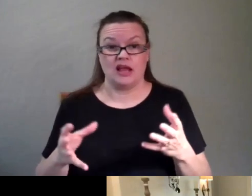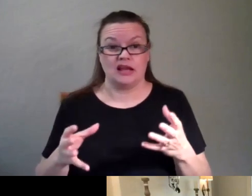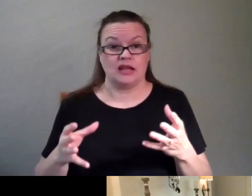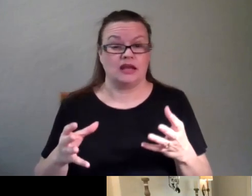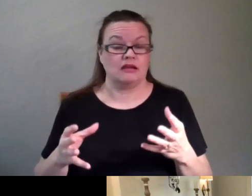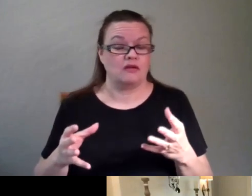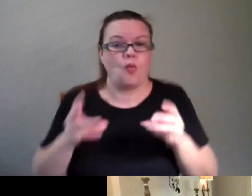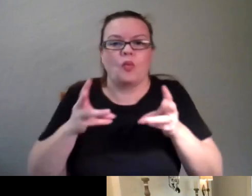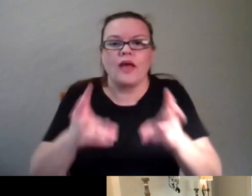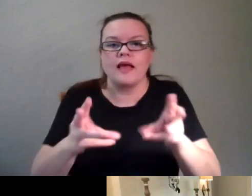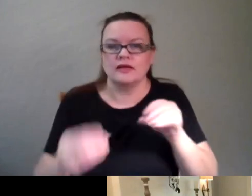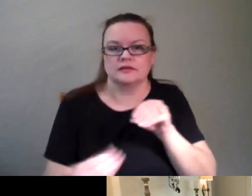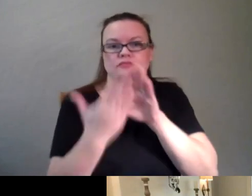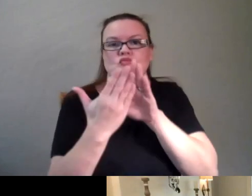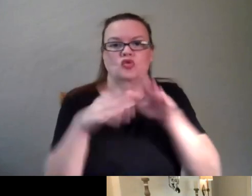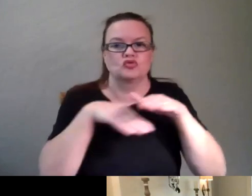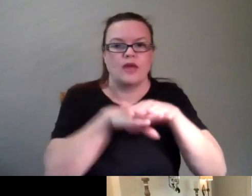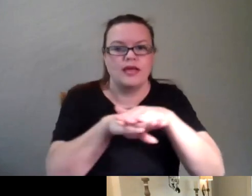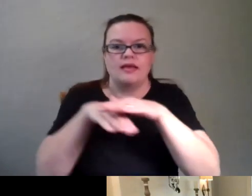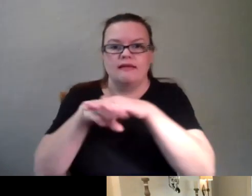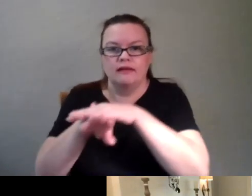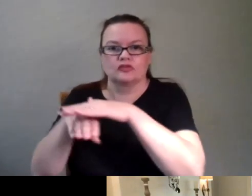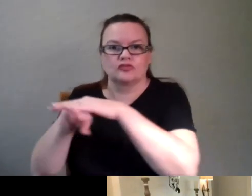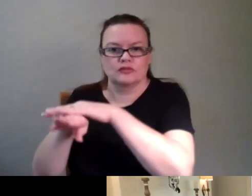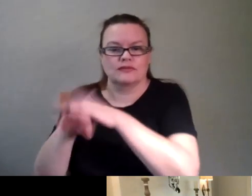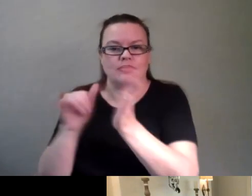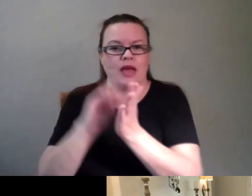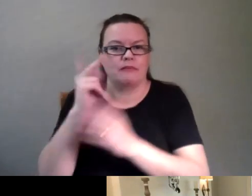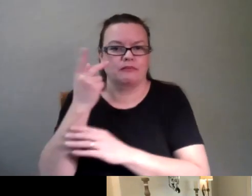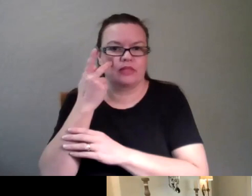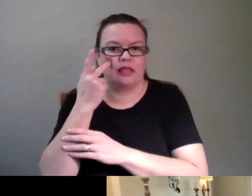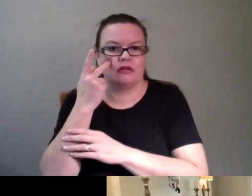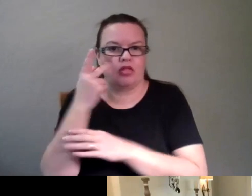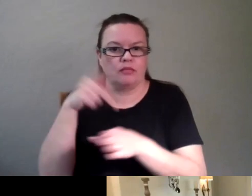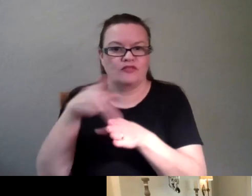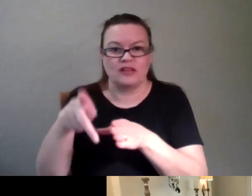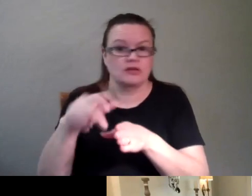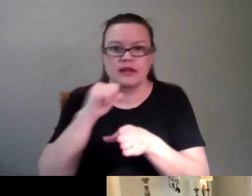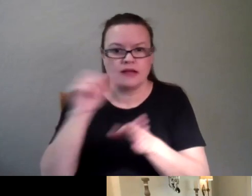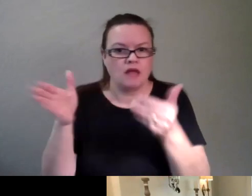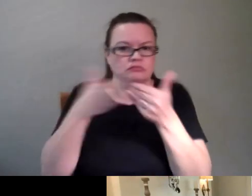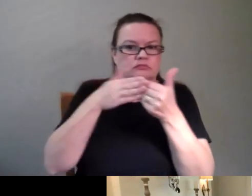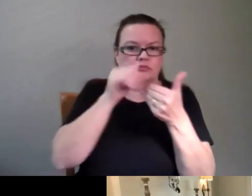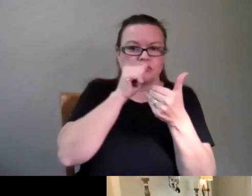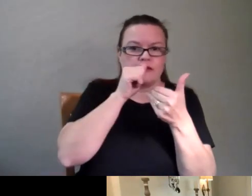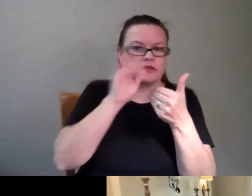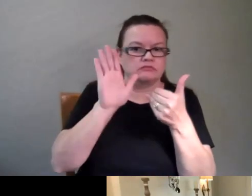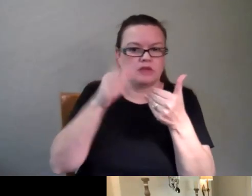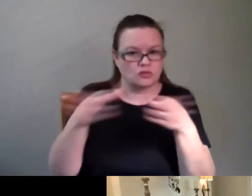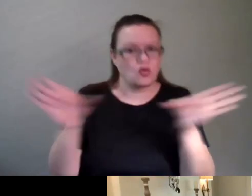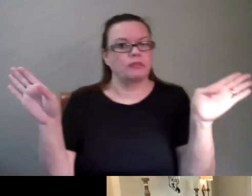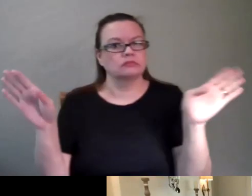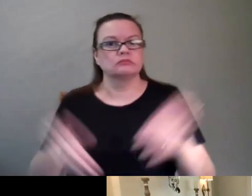points. It's not a very closed profession, actually. It's quite open profession. I will put in a plug for